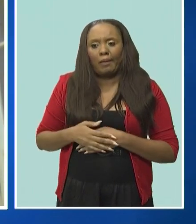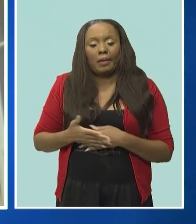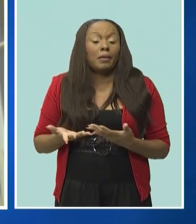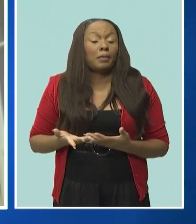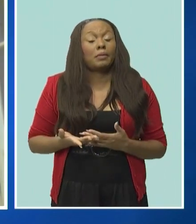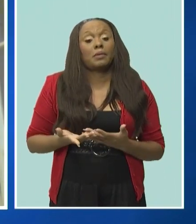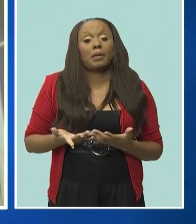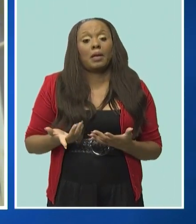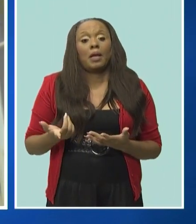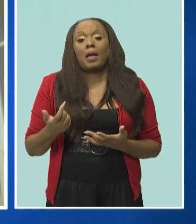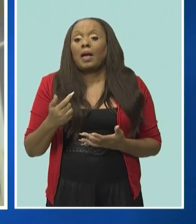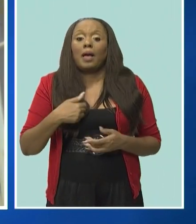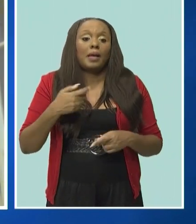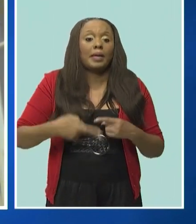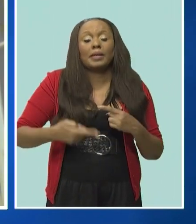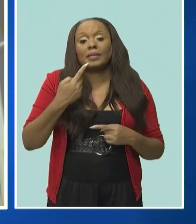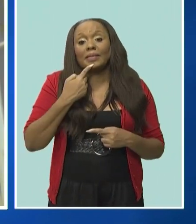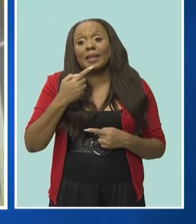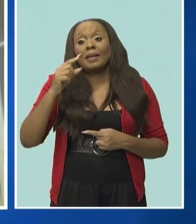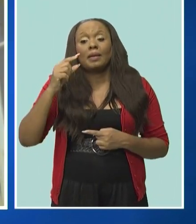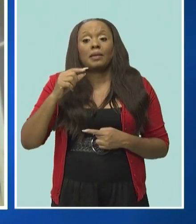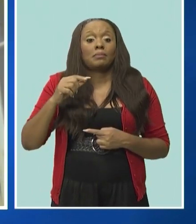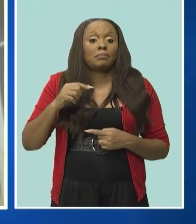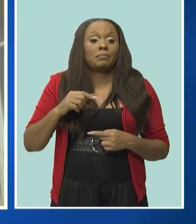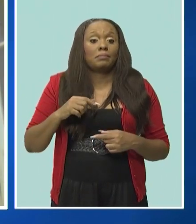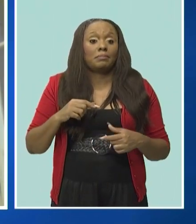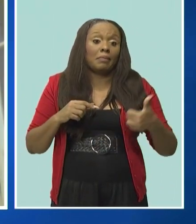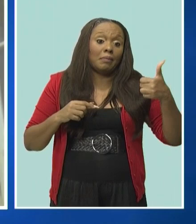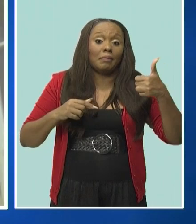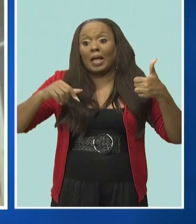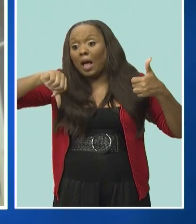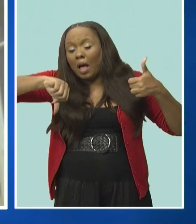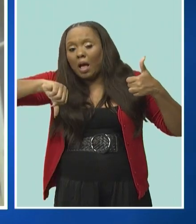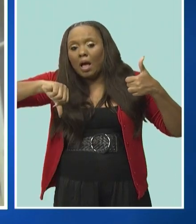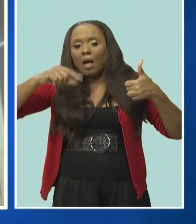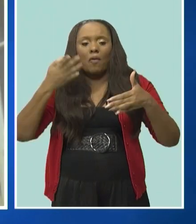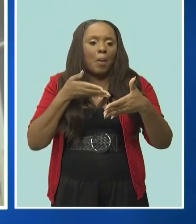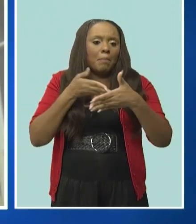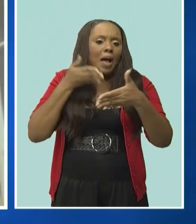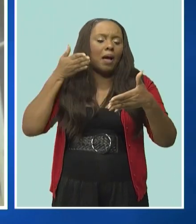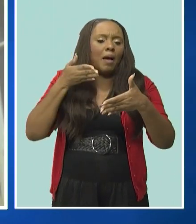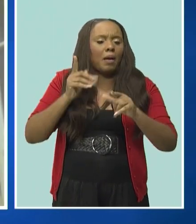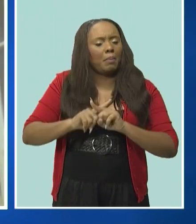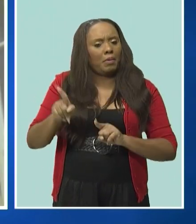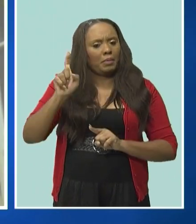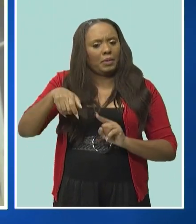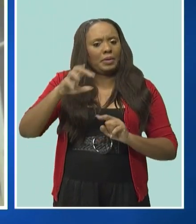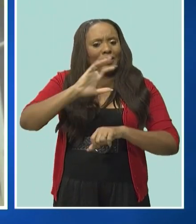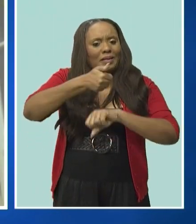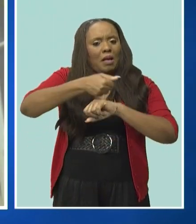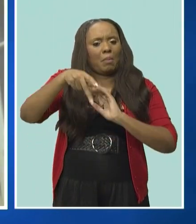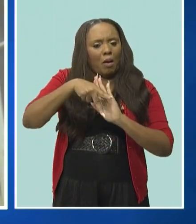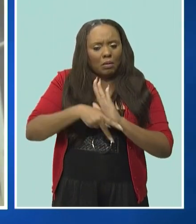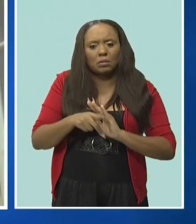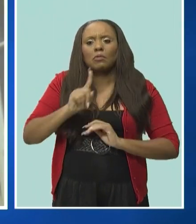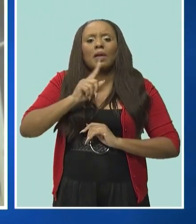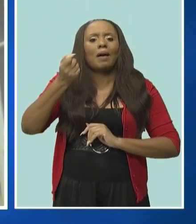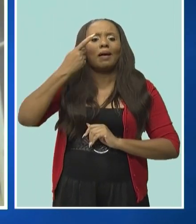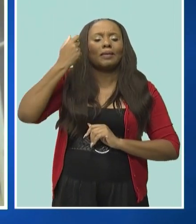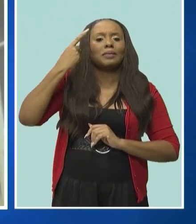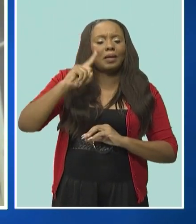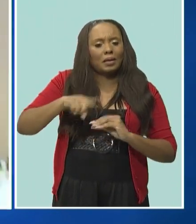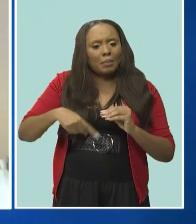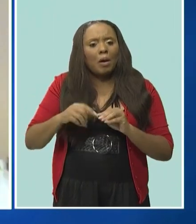say yay or nay in terms of government banning it, we must at least have a policy and understanding of what it can do in